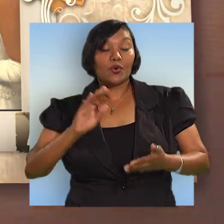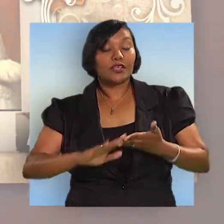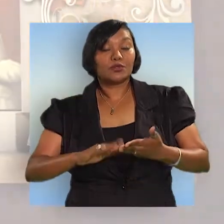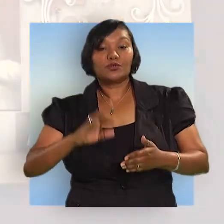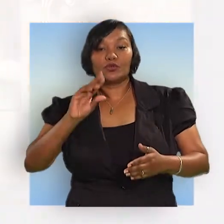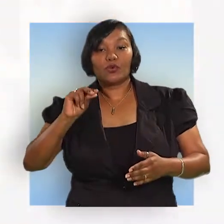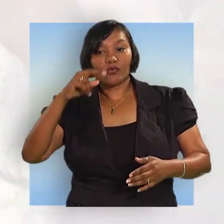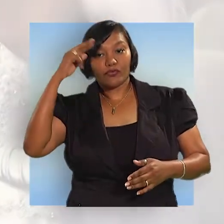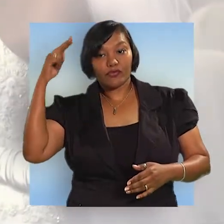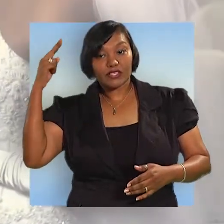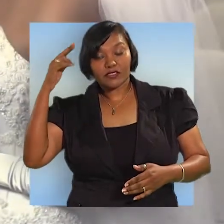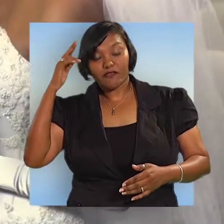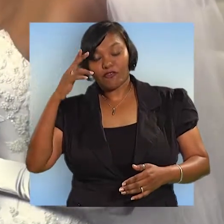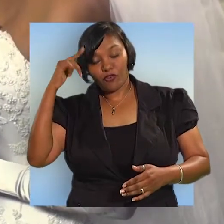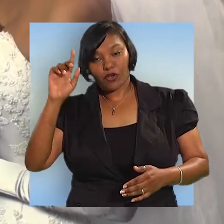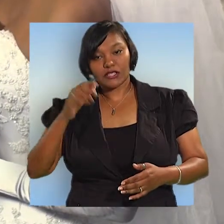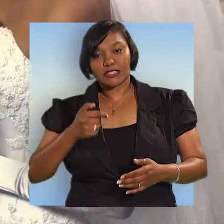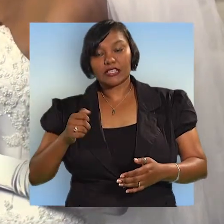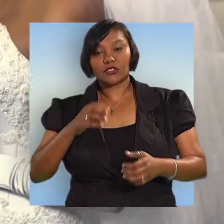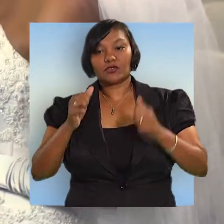no excuse.